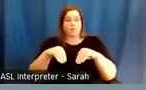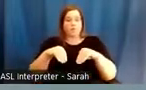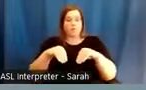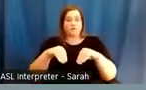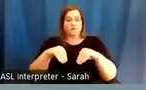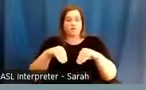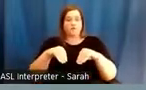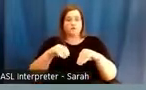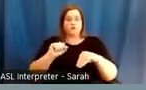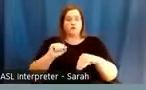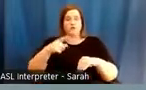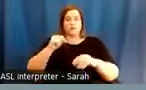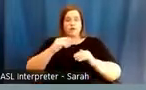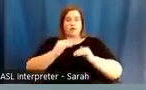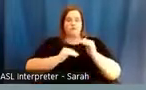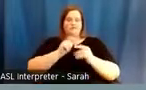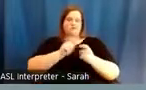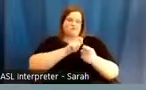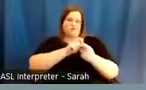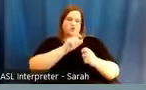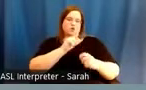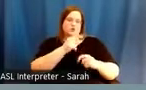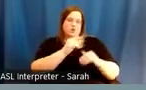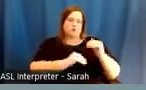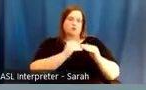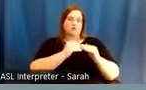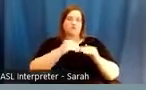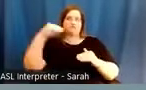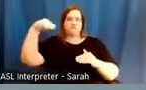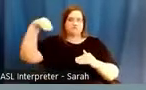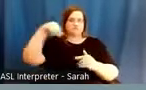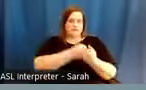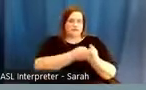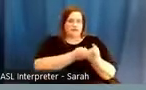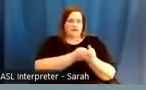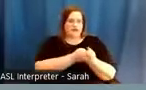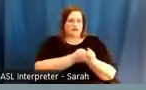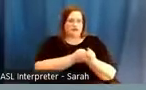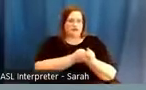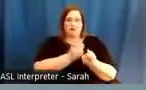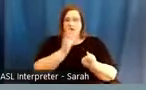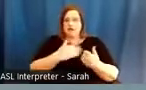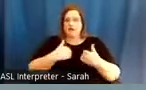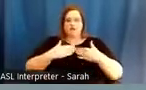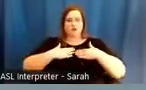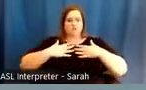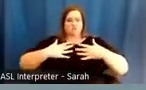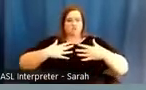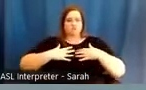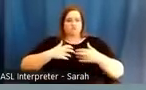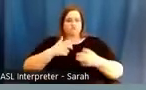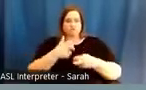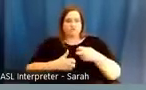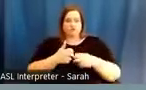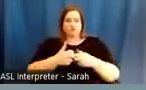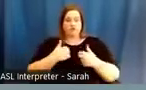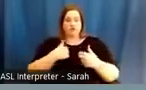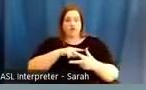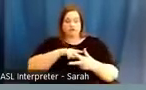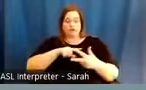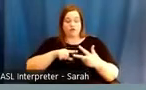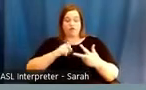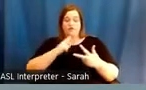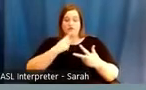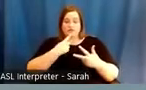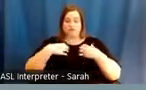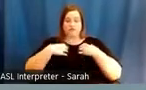an apartment building, a certain apartment building that was subsidized, I had never had respiratory issues. Now I have three serious lung